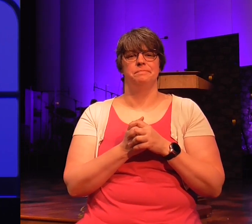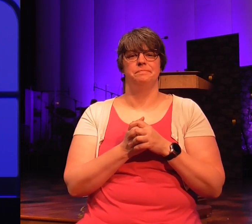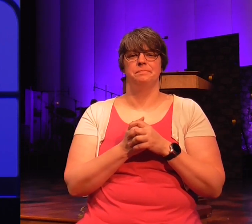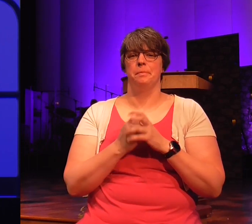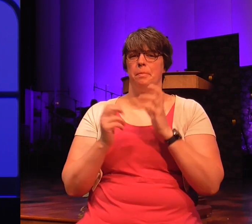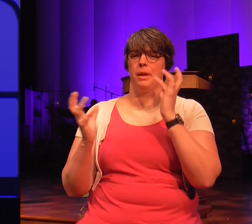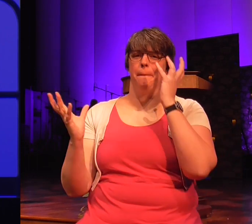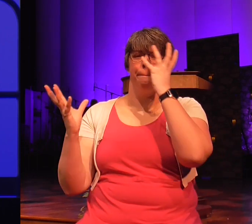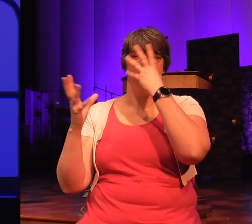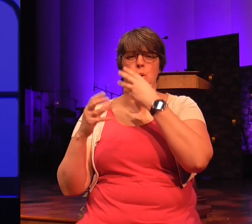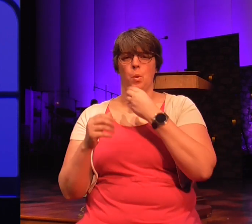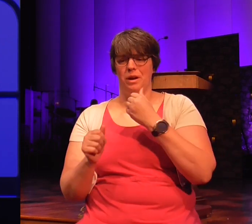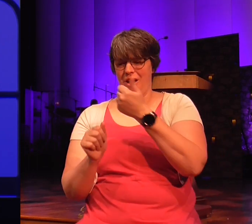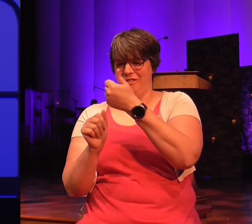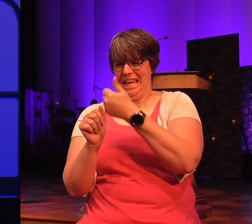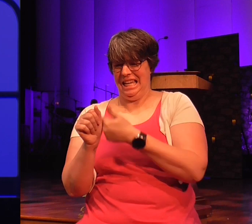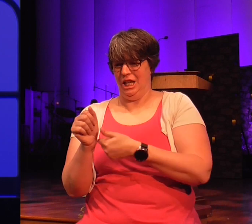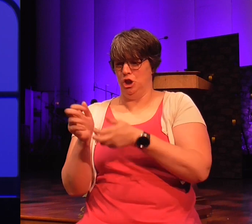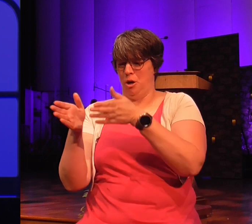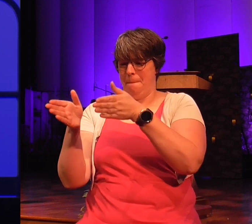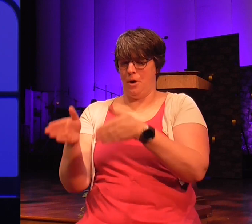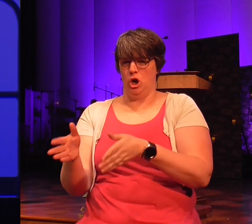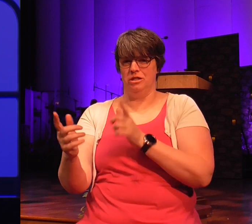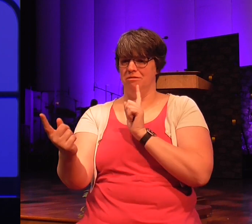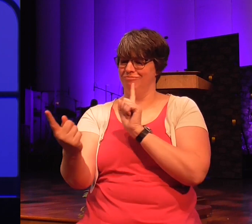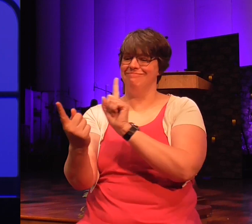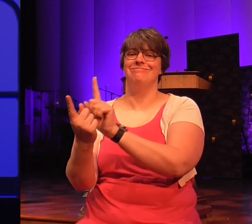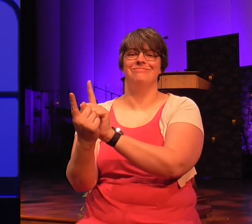through the beauty of each person that we meet,